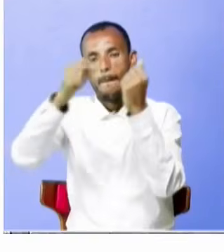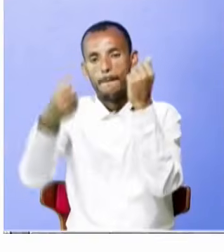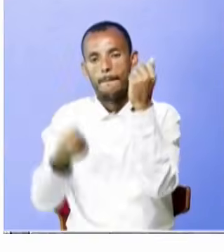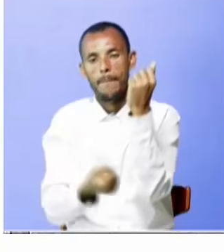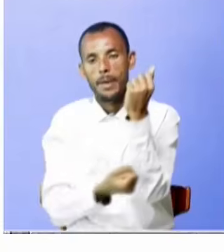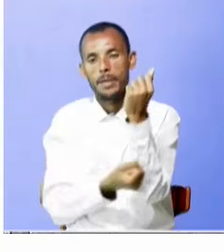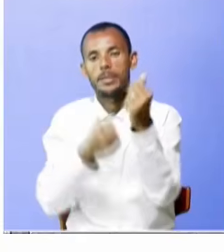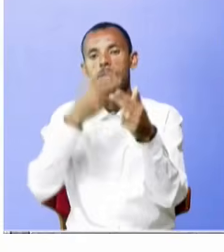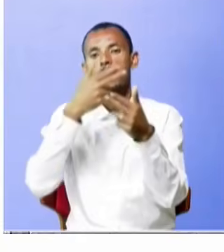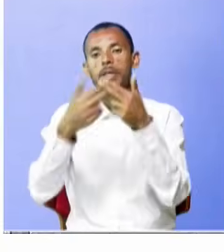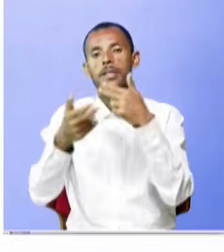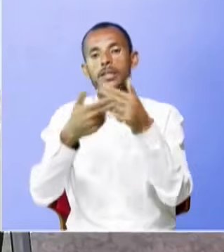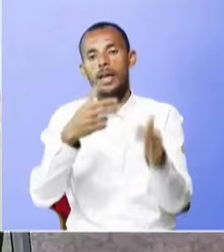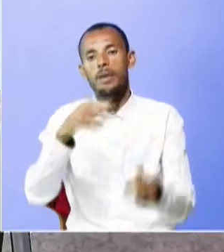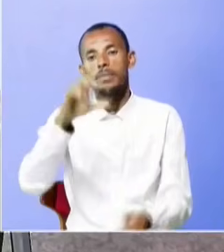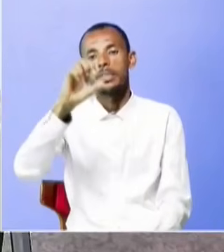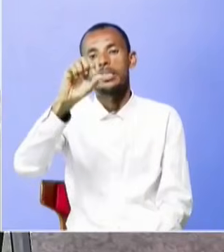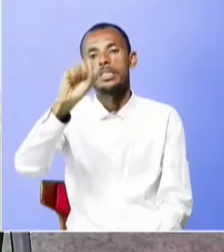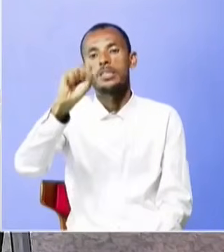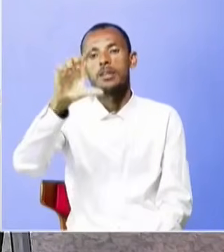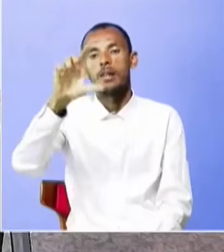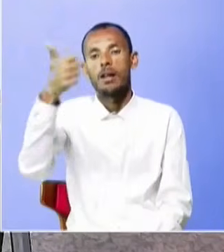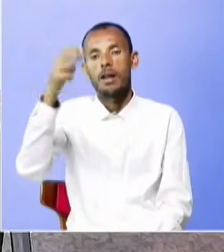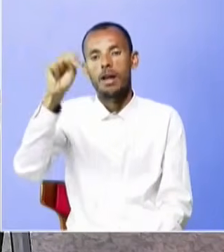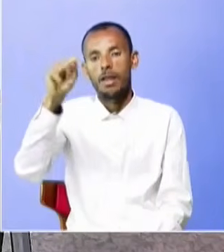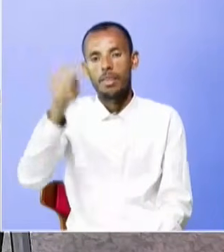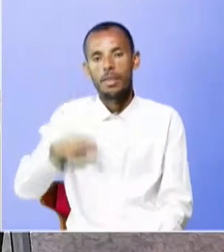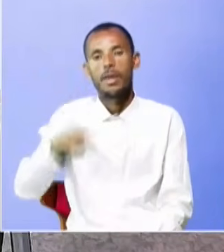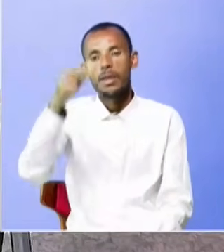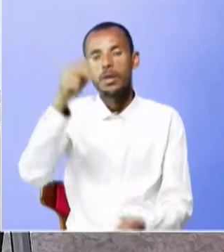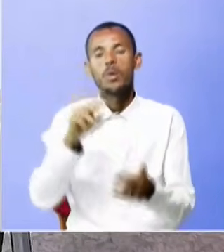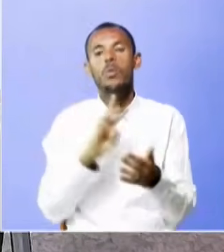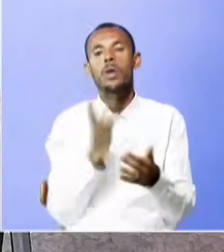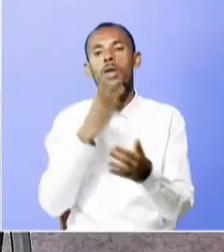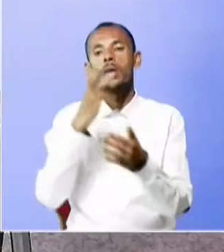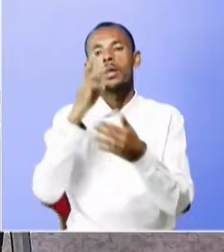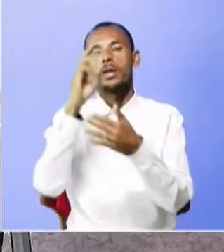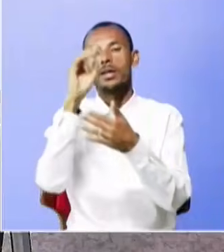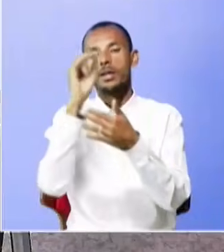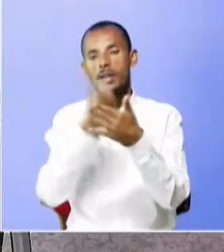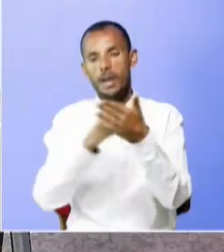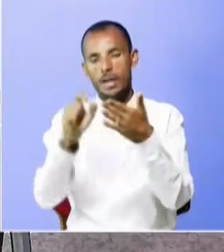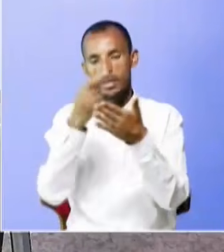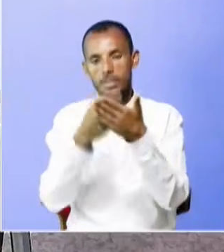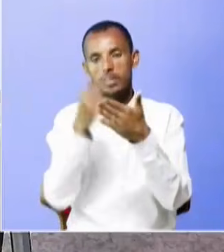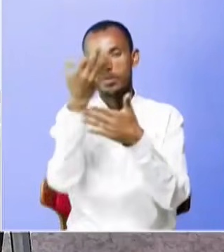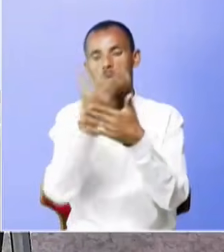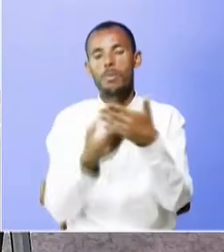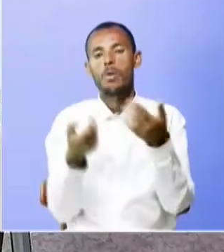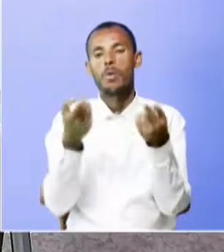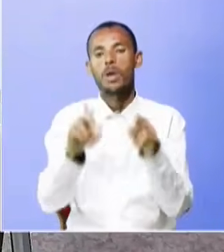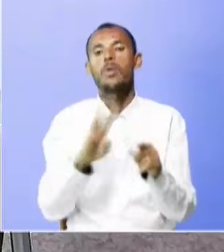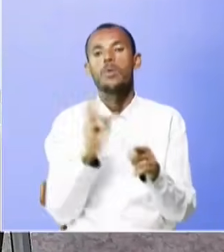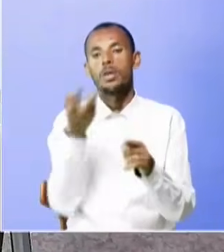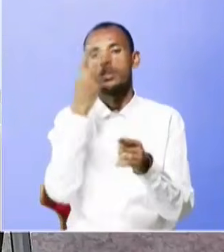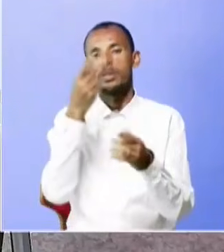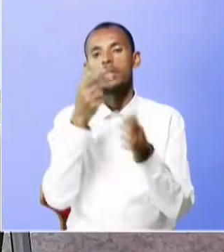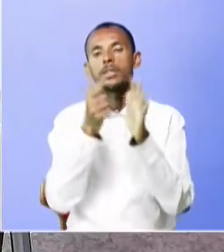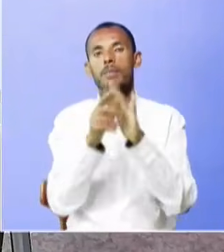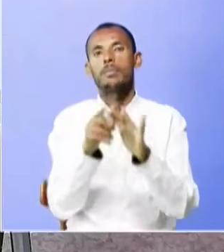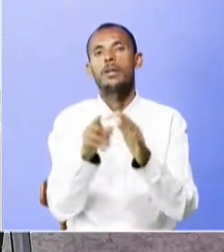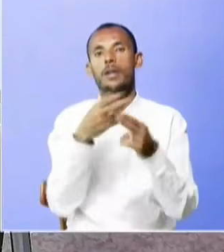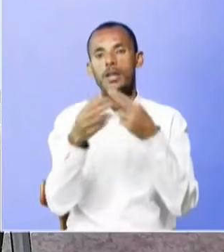the slant height. Okay, we have derived this formula and we have seen examples related to